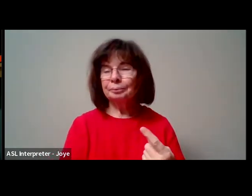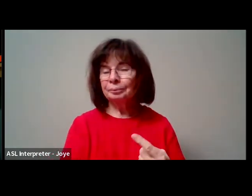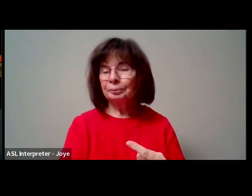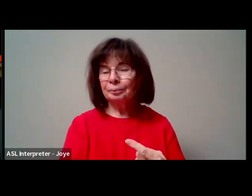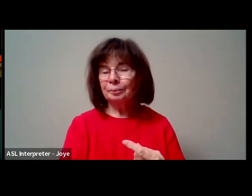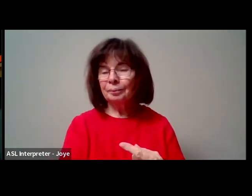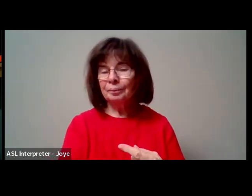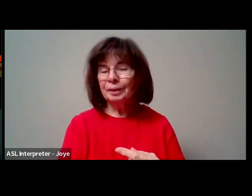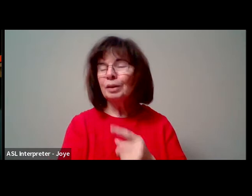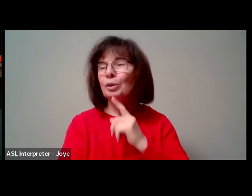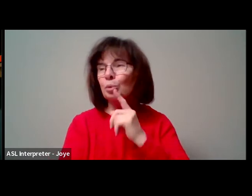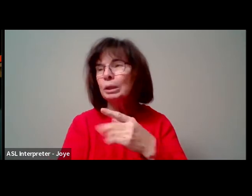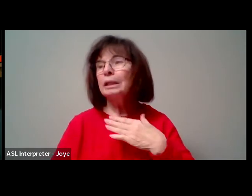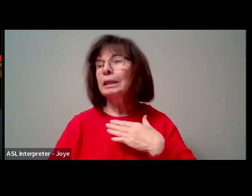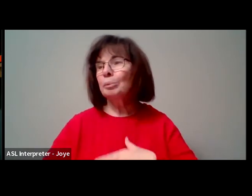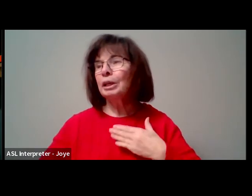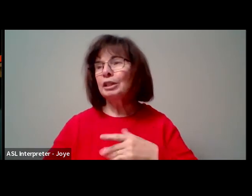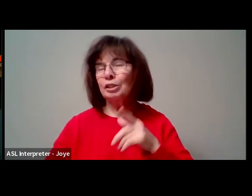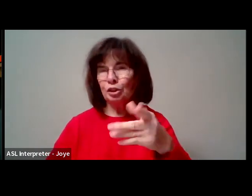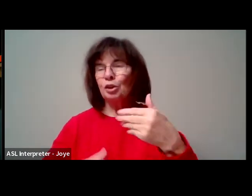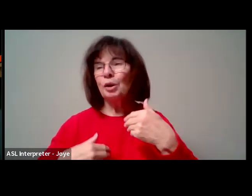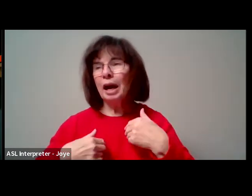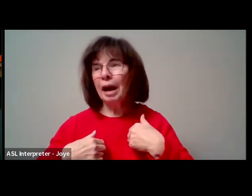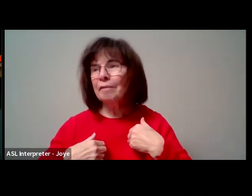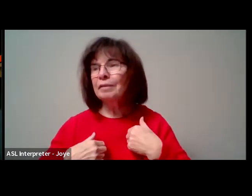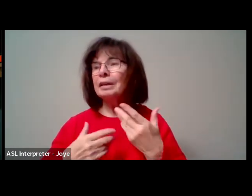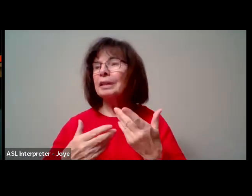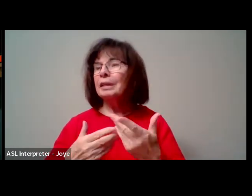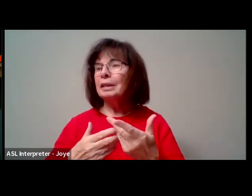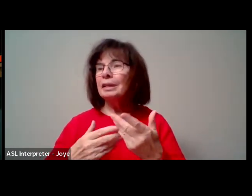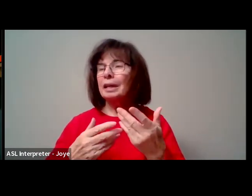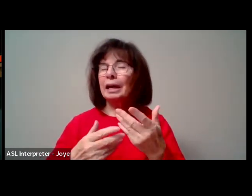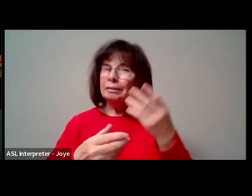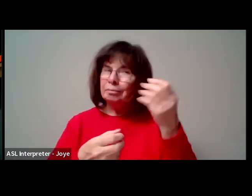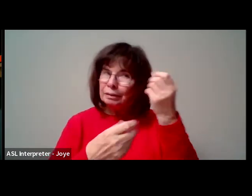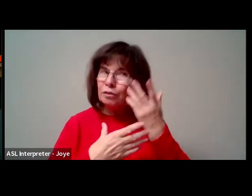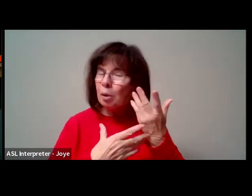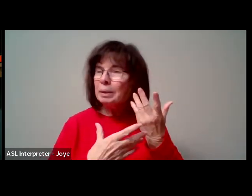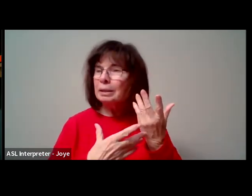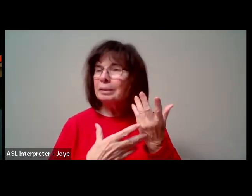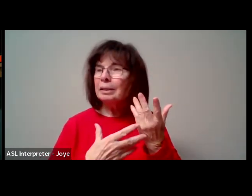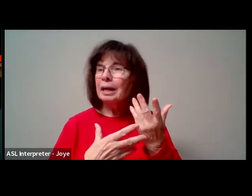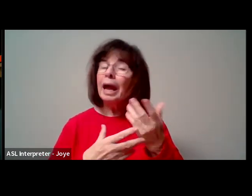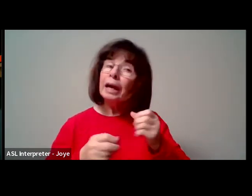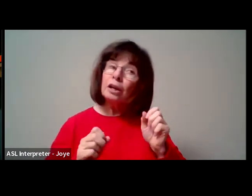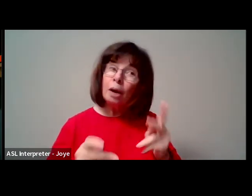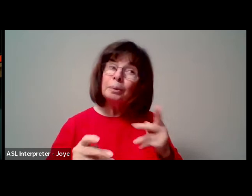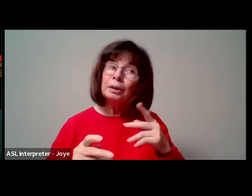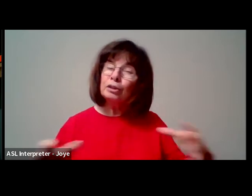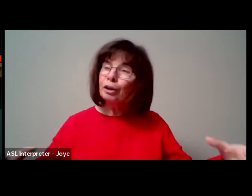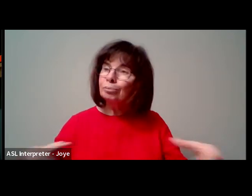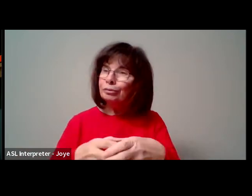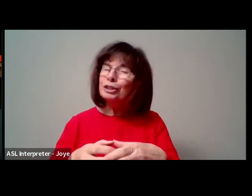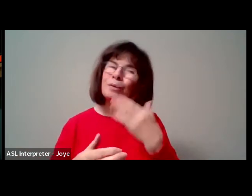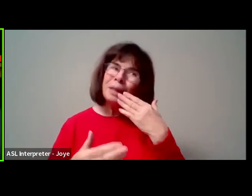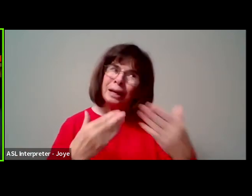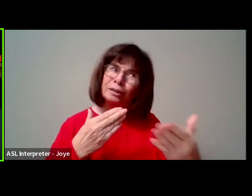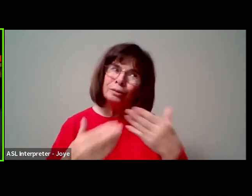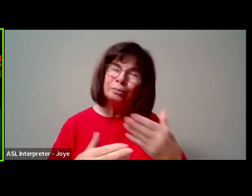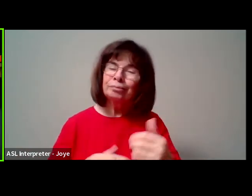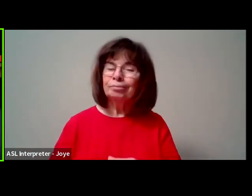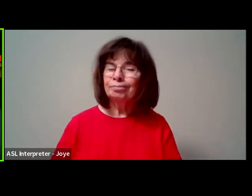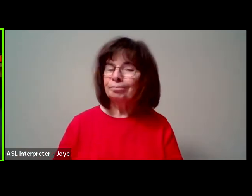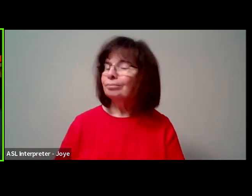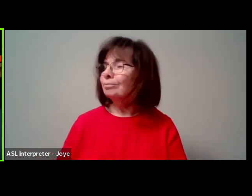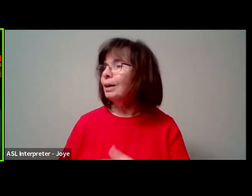Department. We really appreciate you having these forums and giving us information and an opportunity to come together. So thank you. Thank